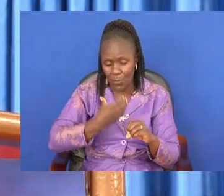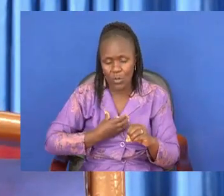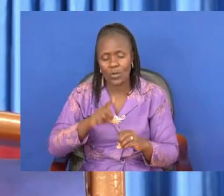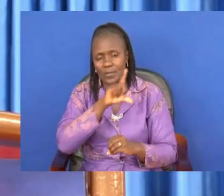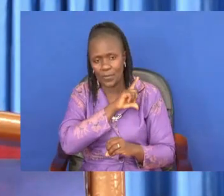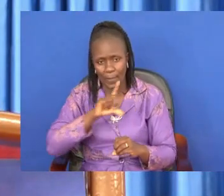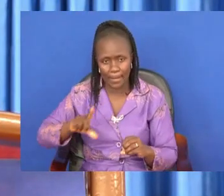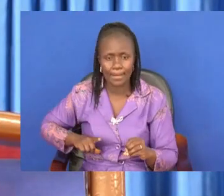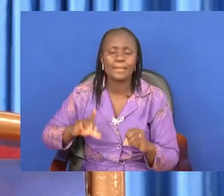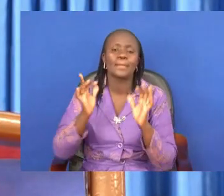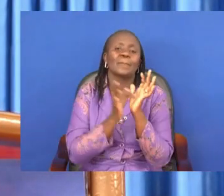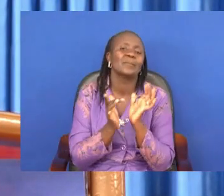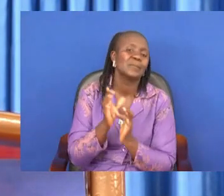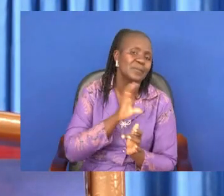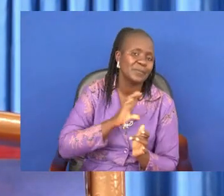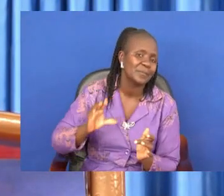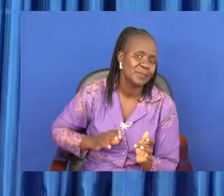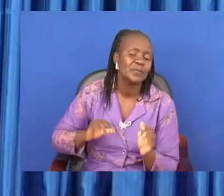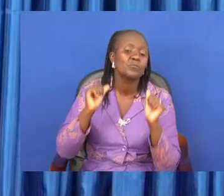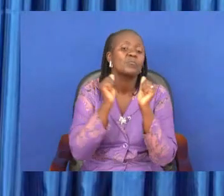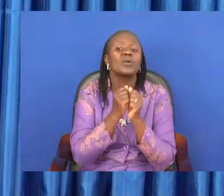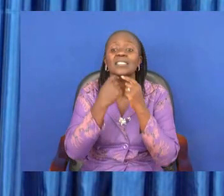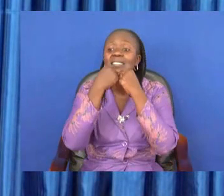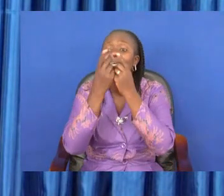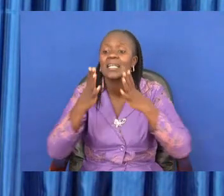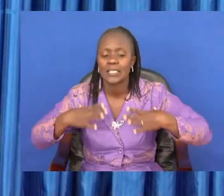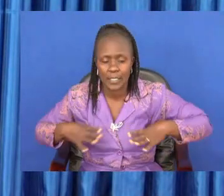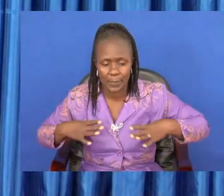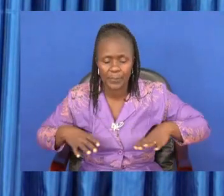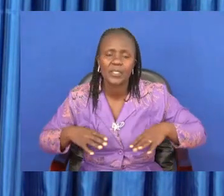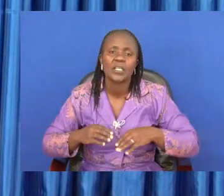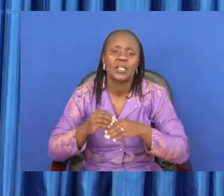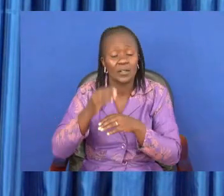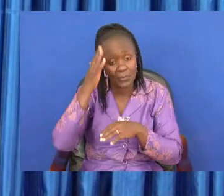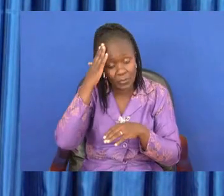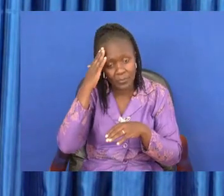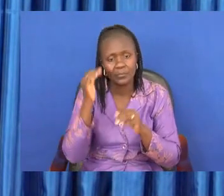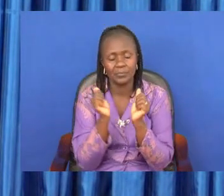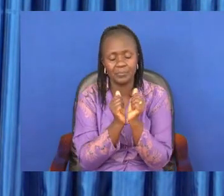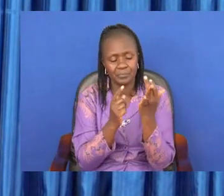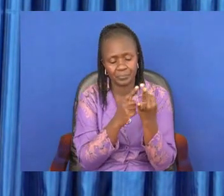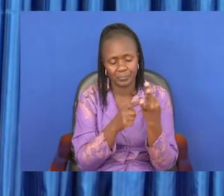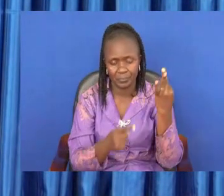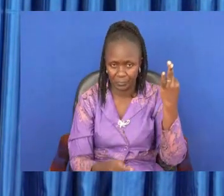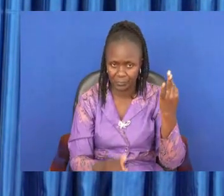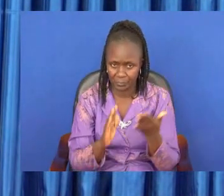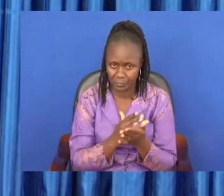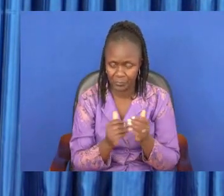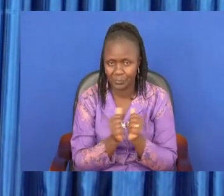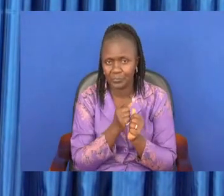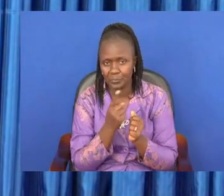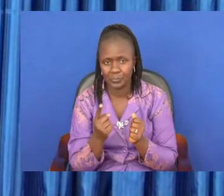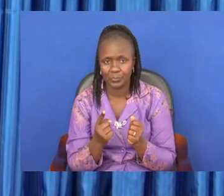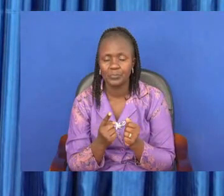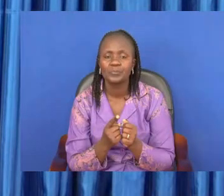is the message that Paul is trying to put forward to these people. Paul wants the Corinthians to know three very important things, which I want to share with you.